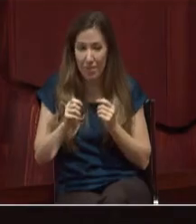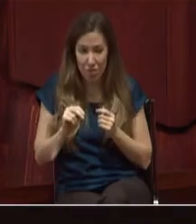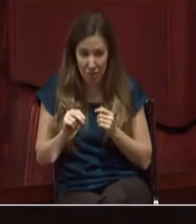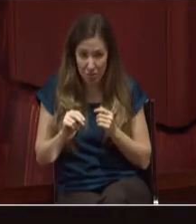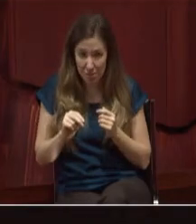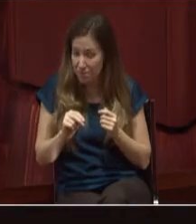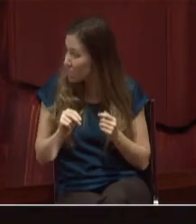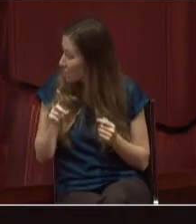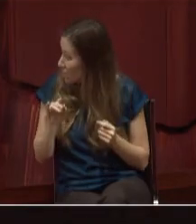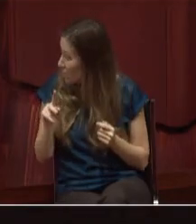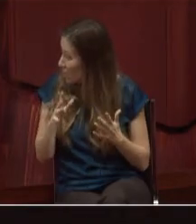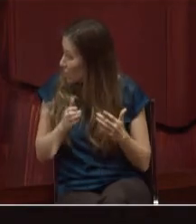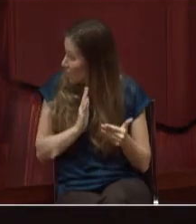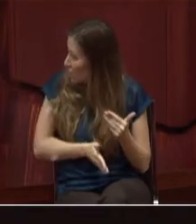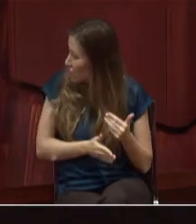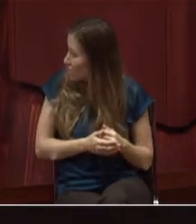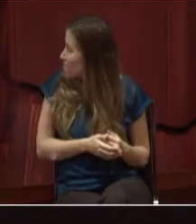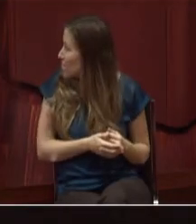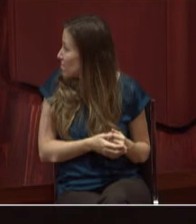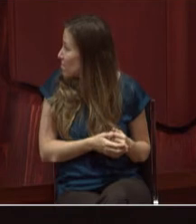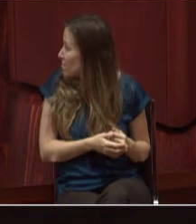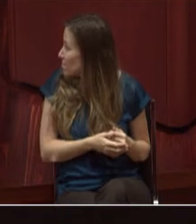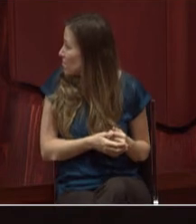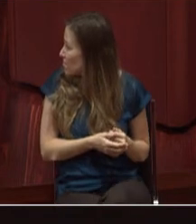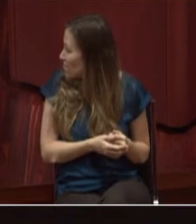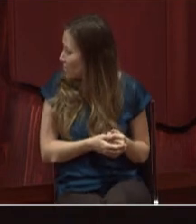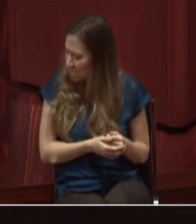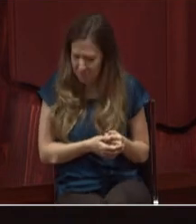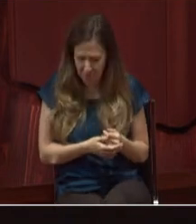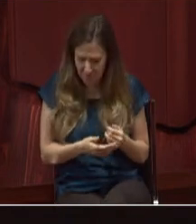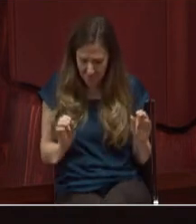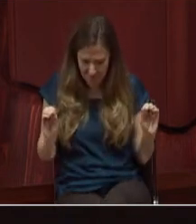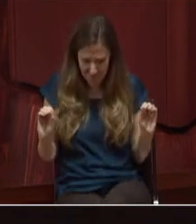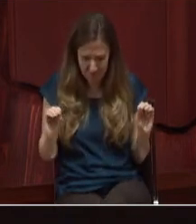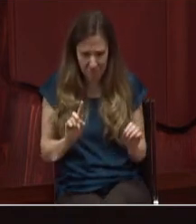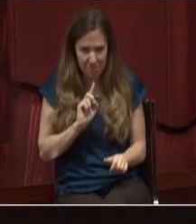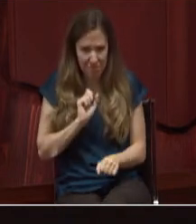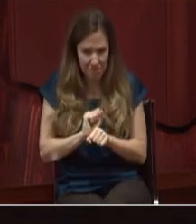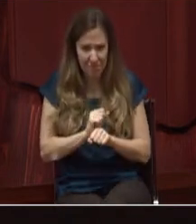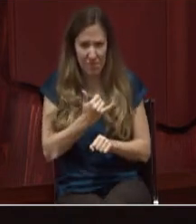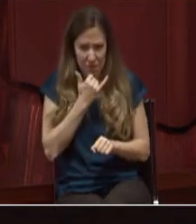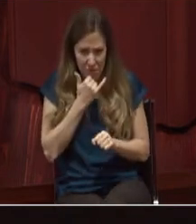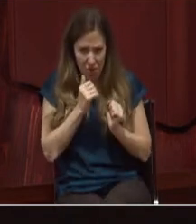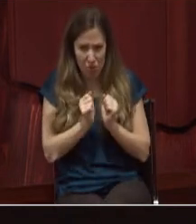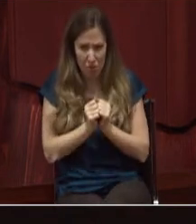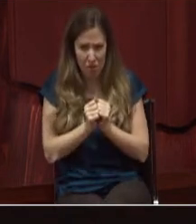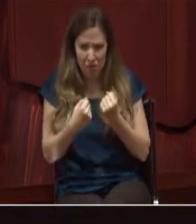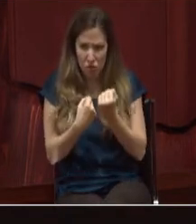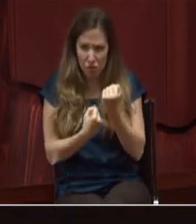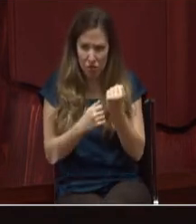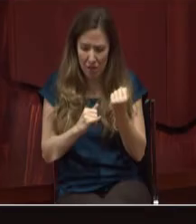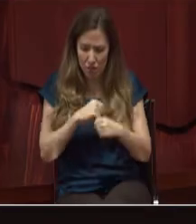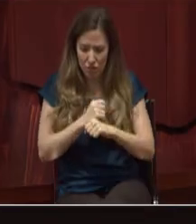Bud at the end. Well, there being nothing inherently wrong with the structure that was created at the outset